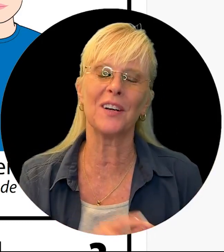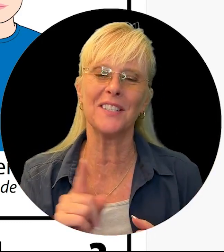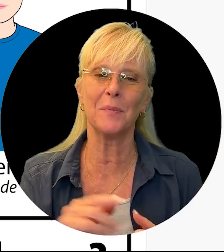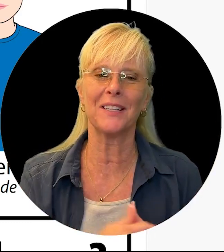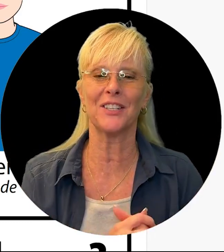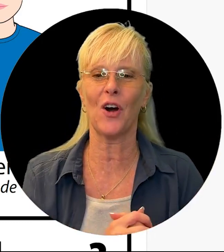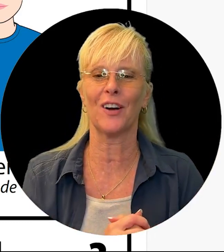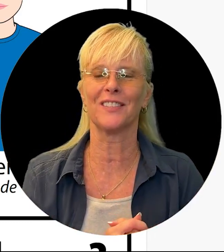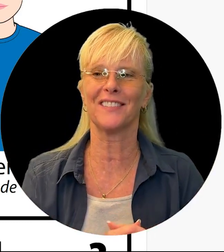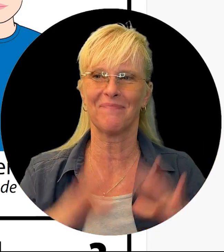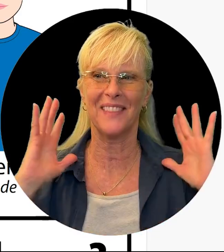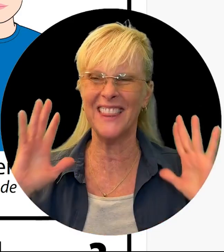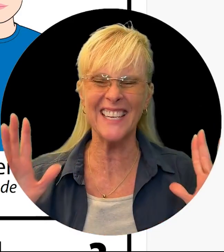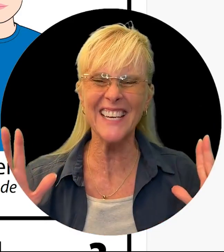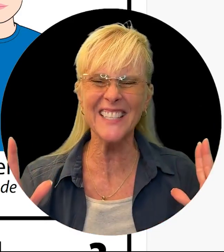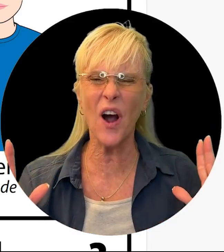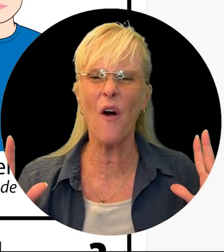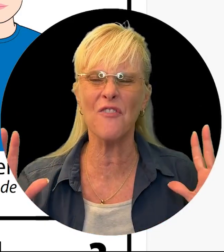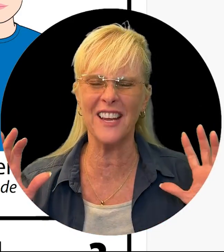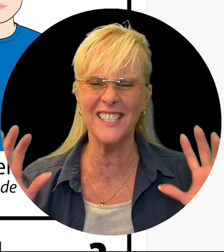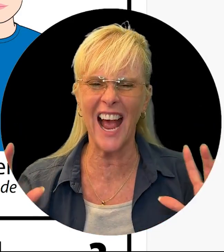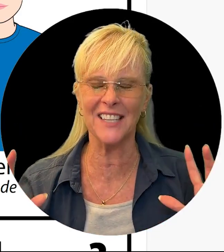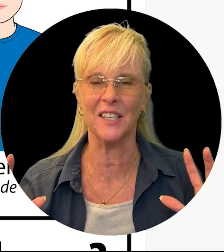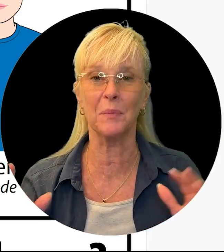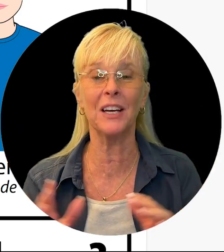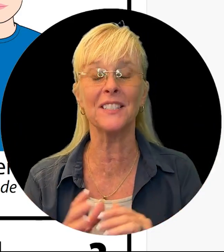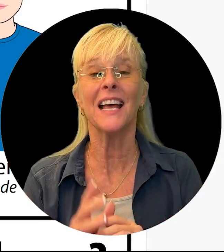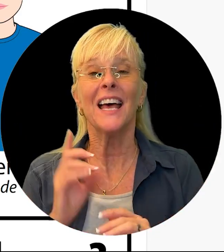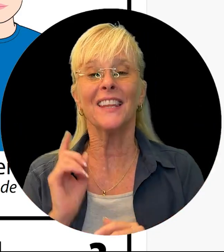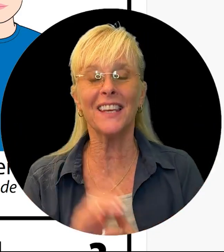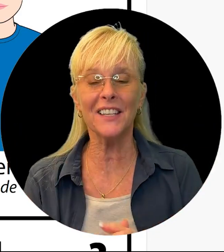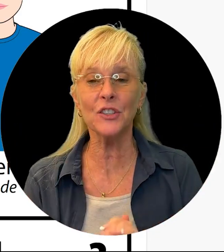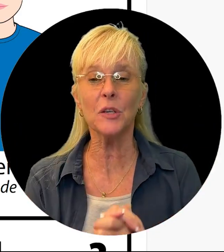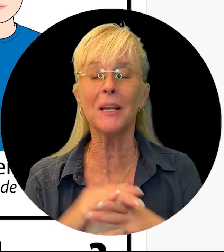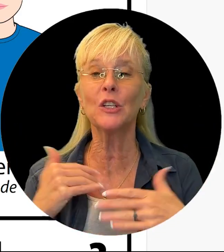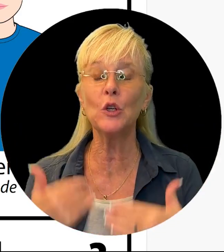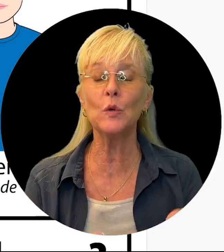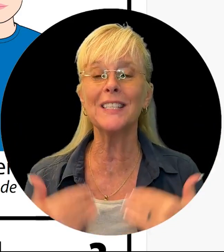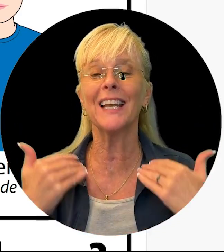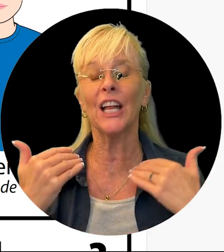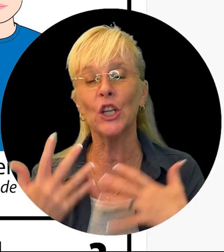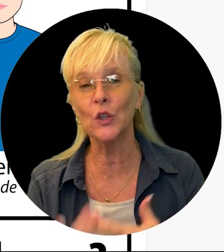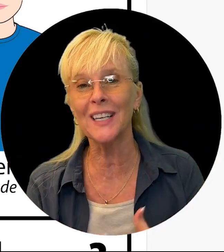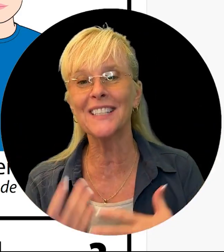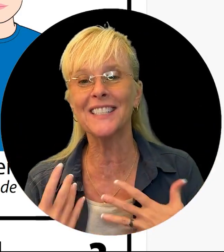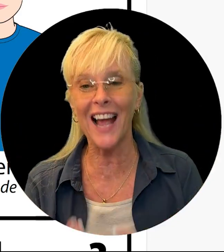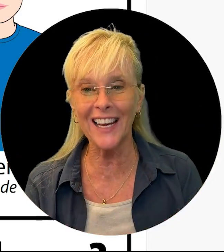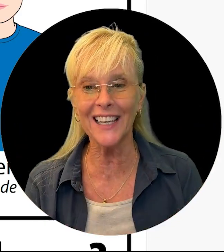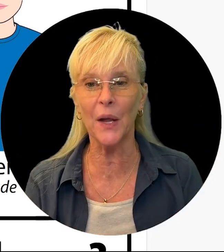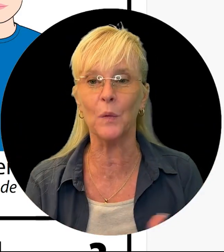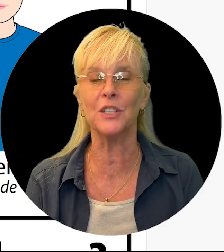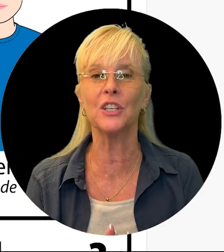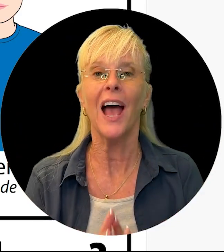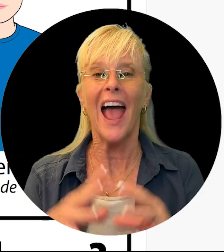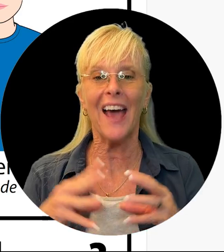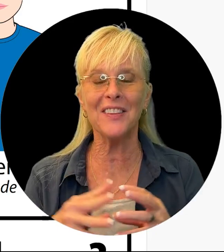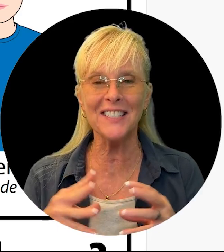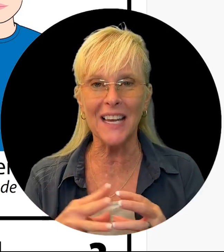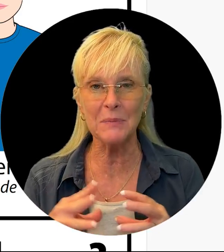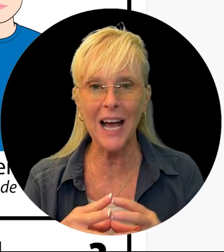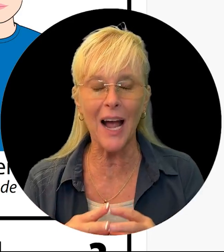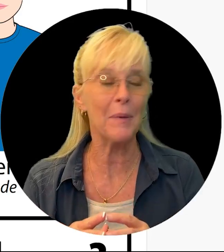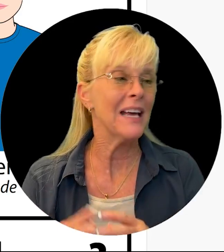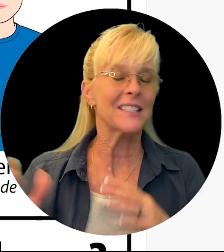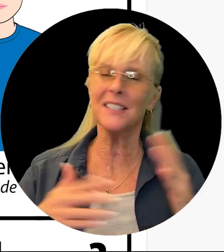our stimulus cards. These are fantastic because the kids are going to be using and learning sign language at the